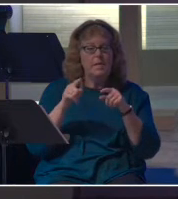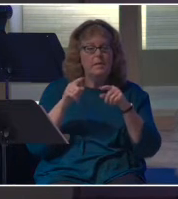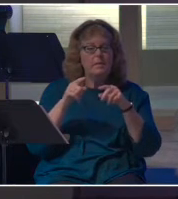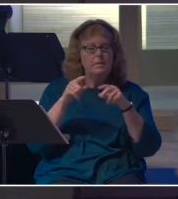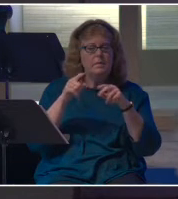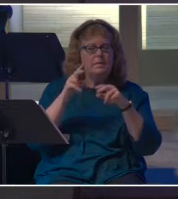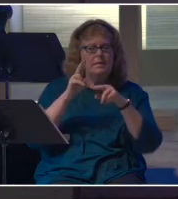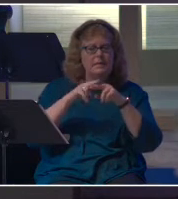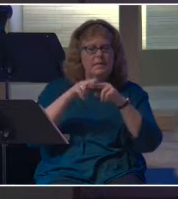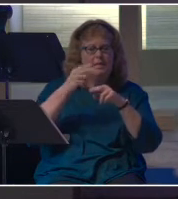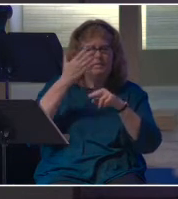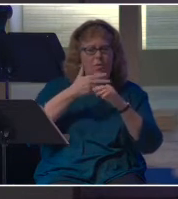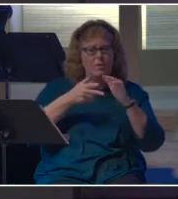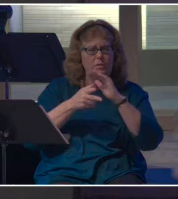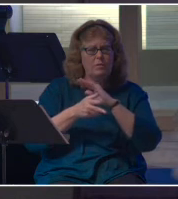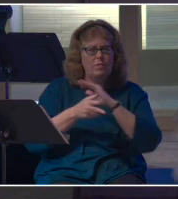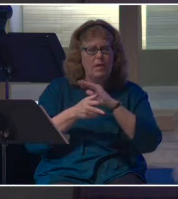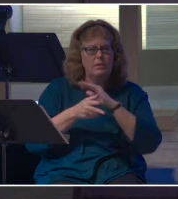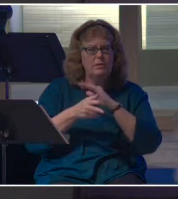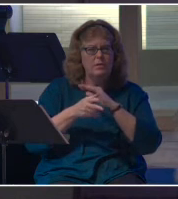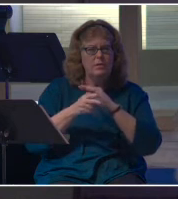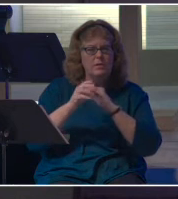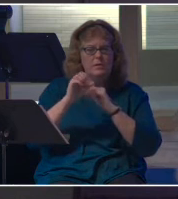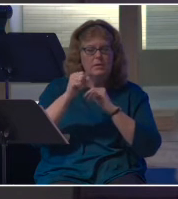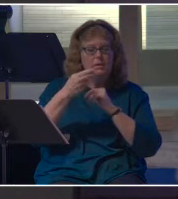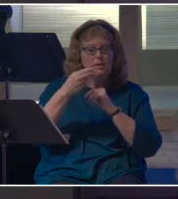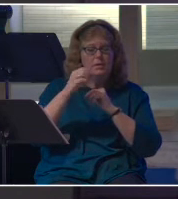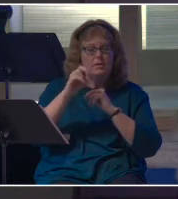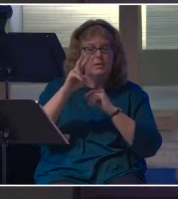of their garage is a shovel.